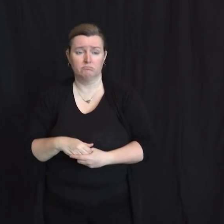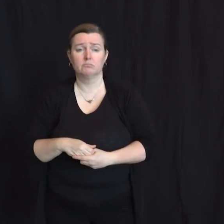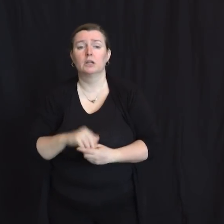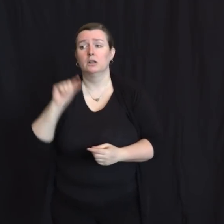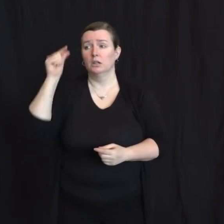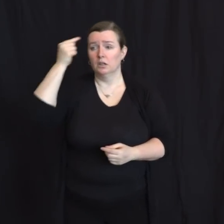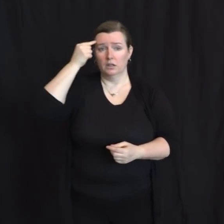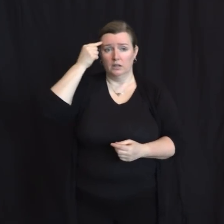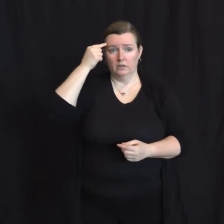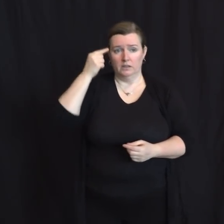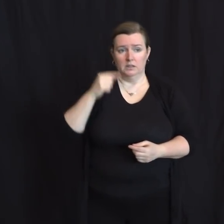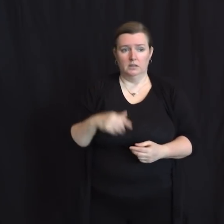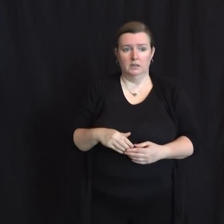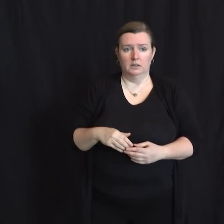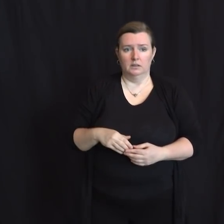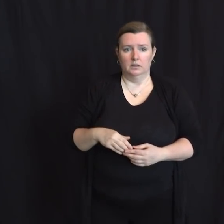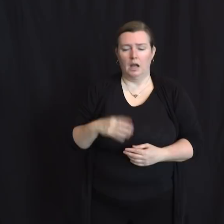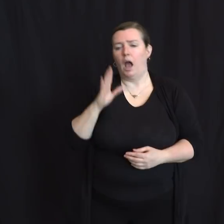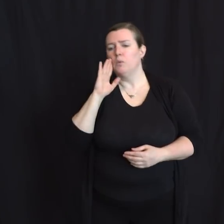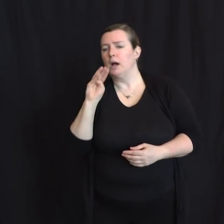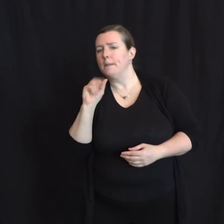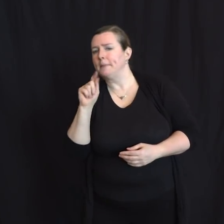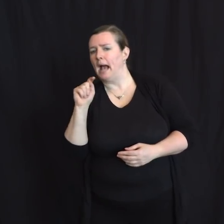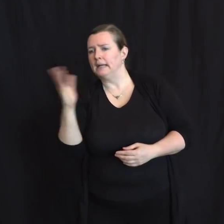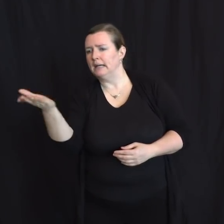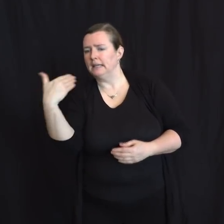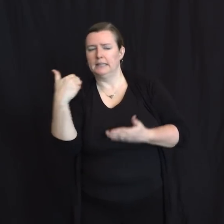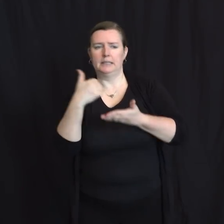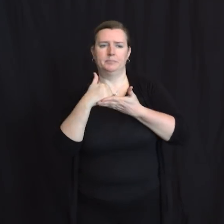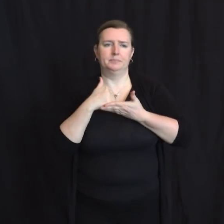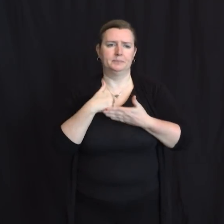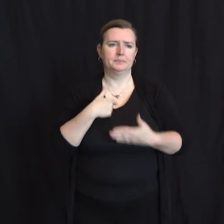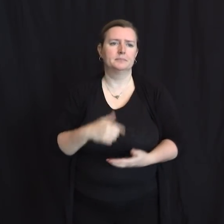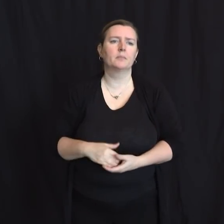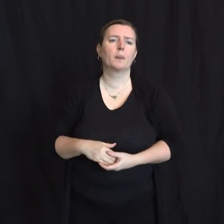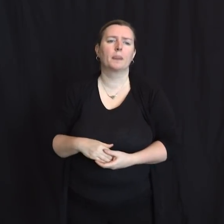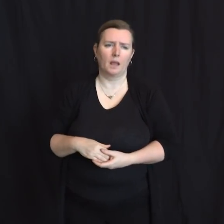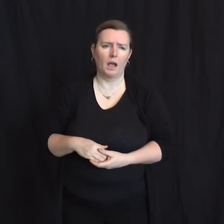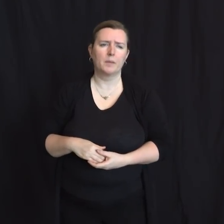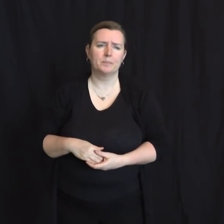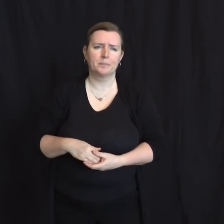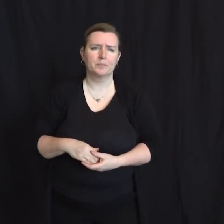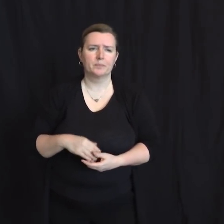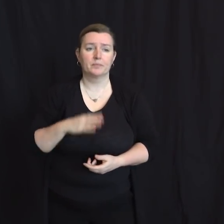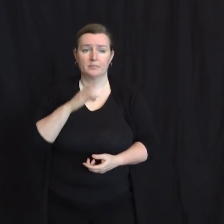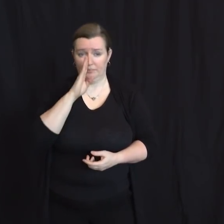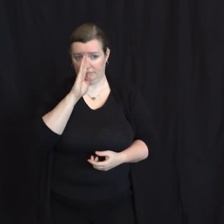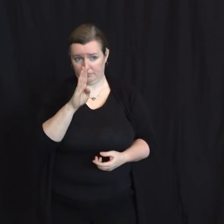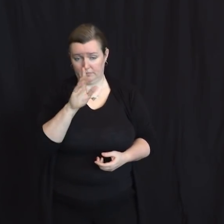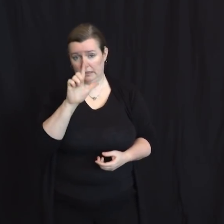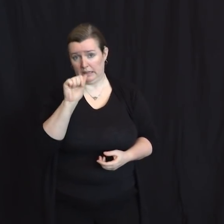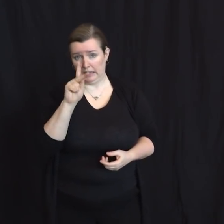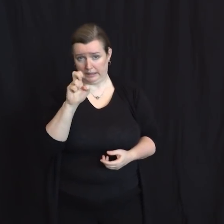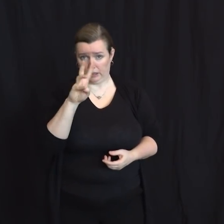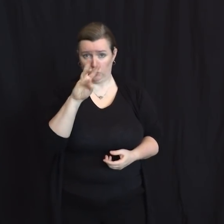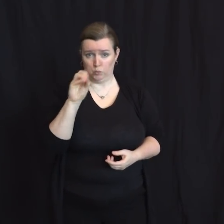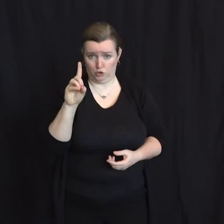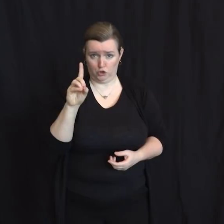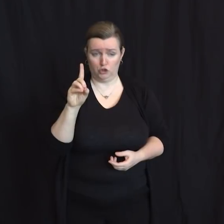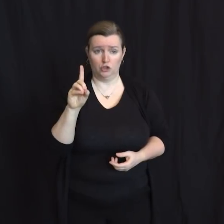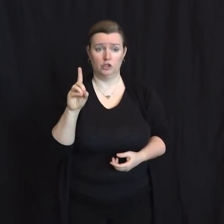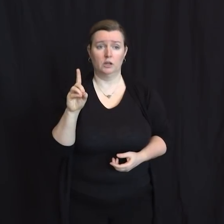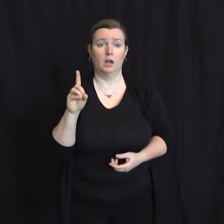ask Matt to come here in a second. I will just quickly on the Lakewood, and Pat may want to come in behind me on this